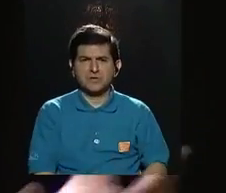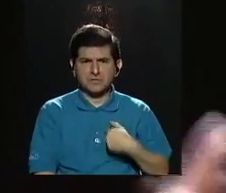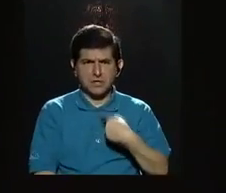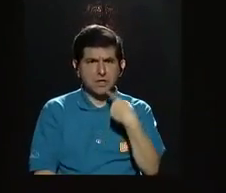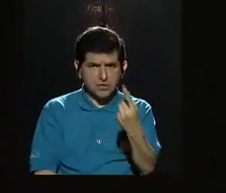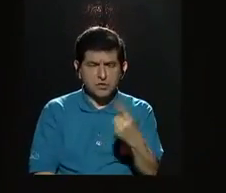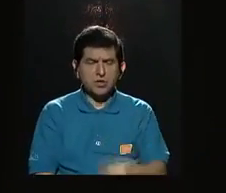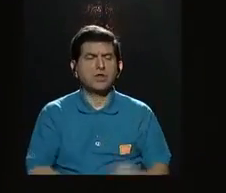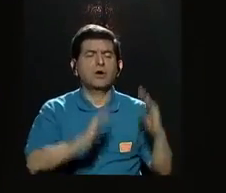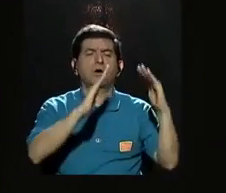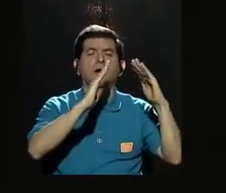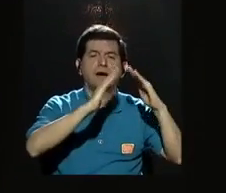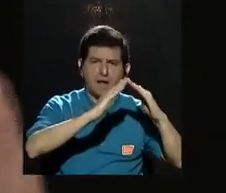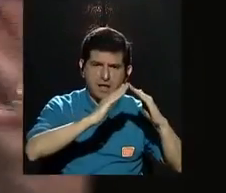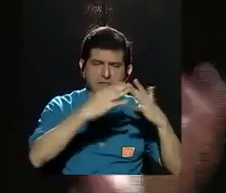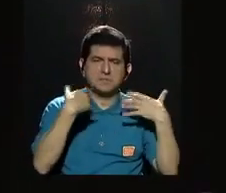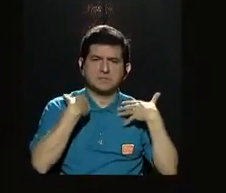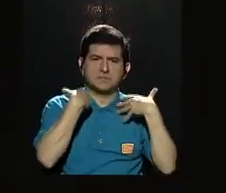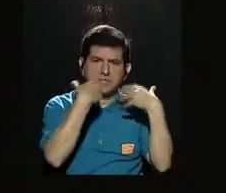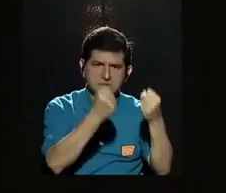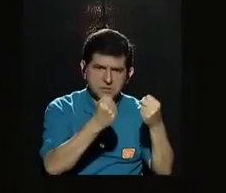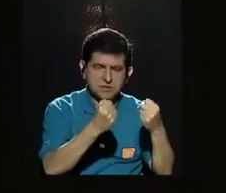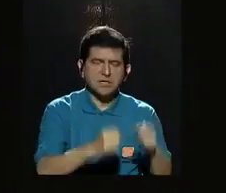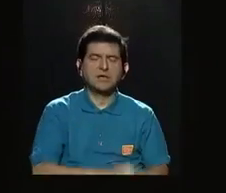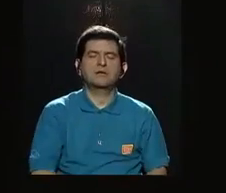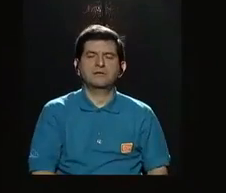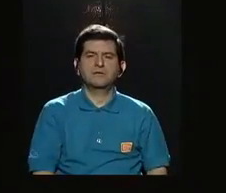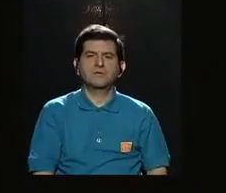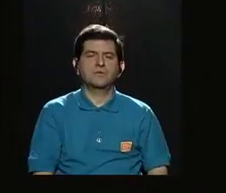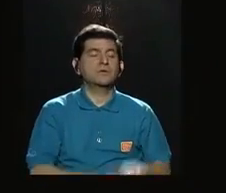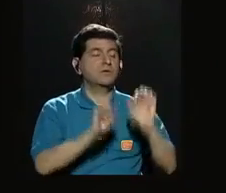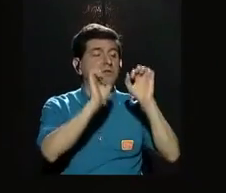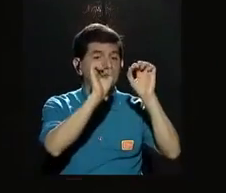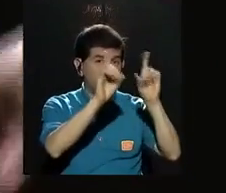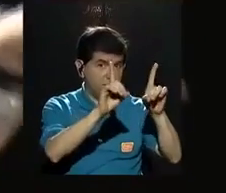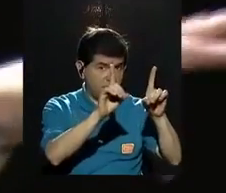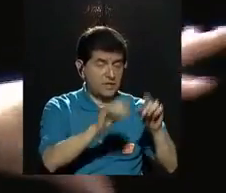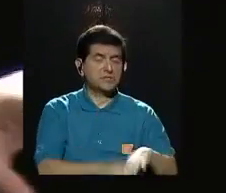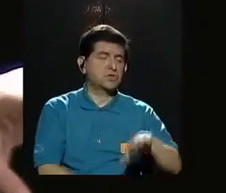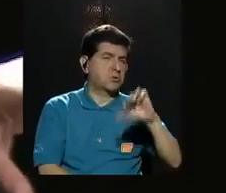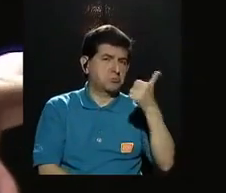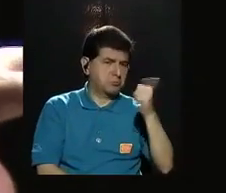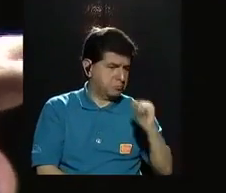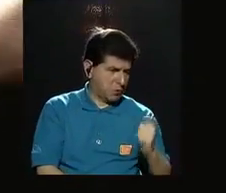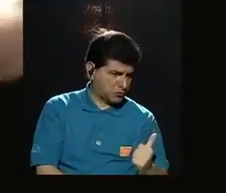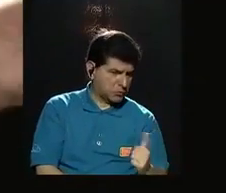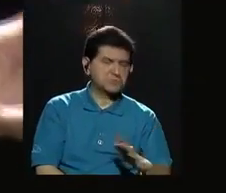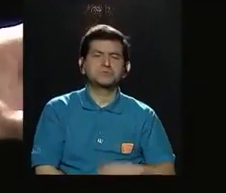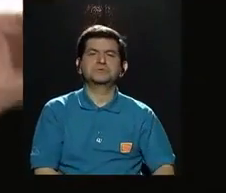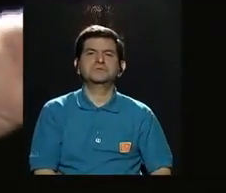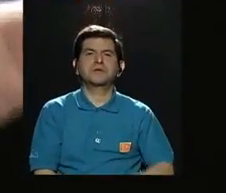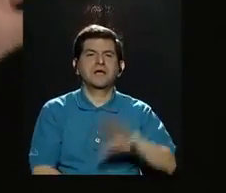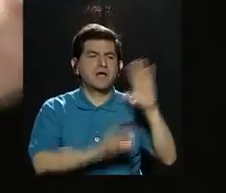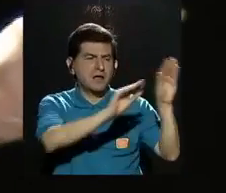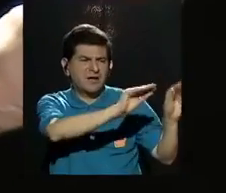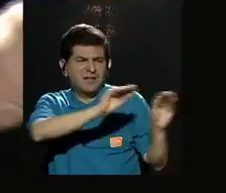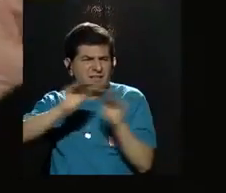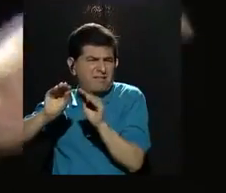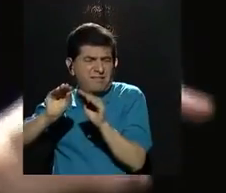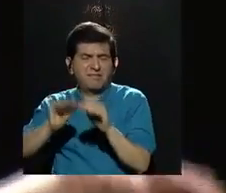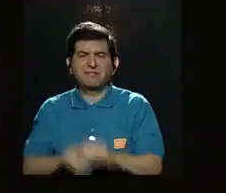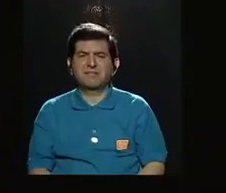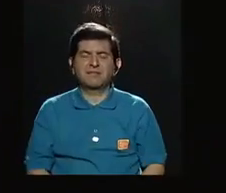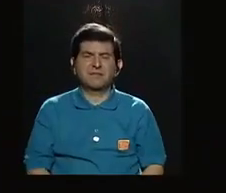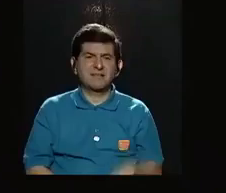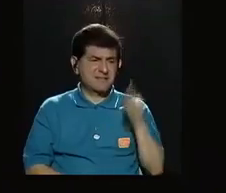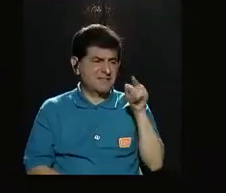and healthcare and education, et cetera, away from sectors that serve the needs